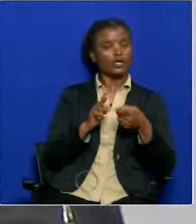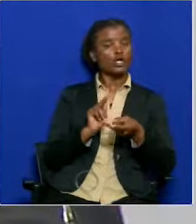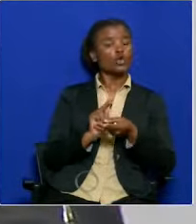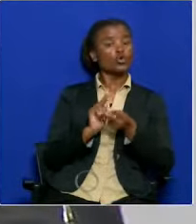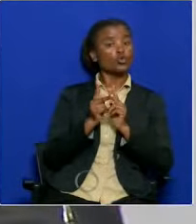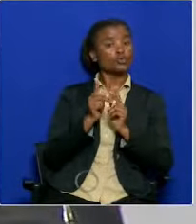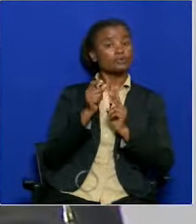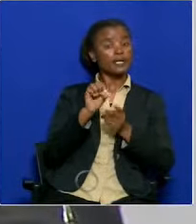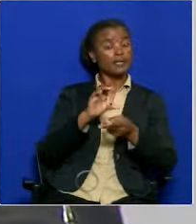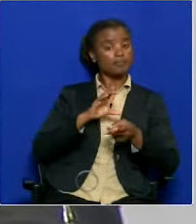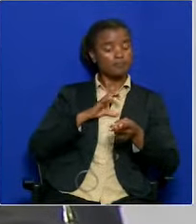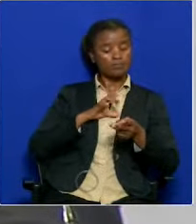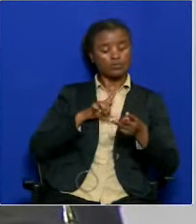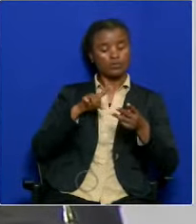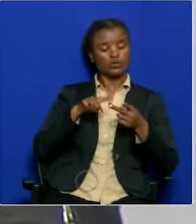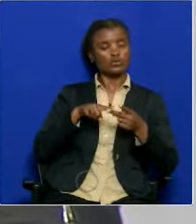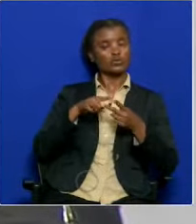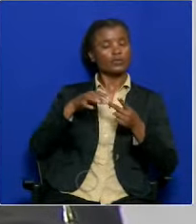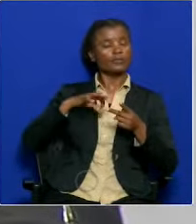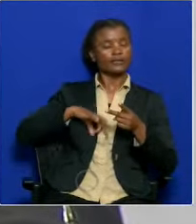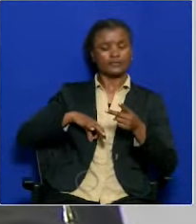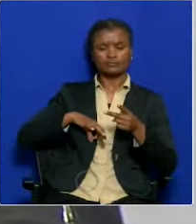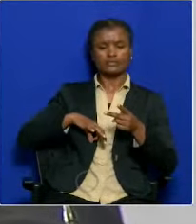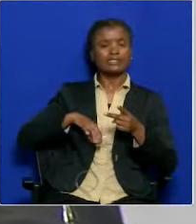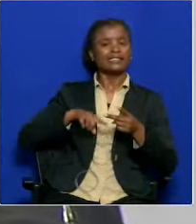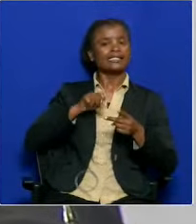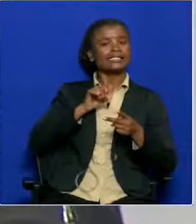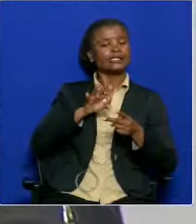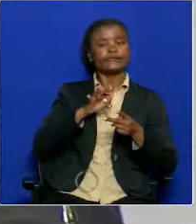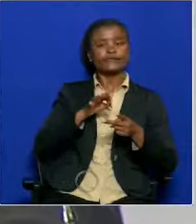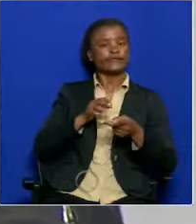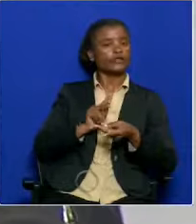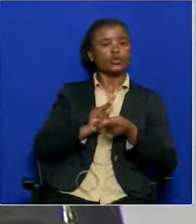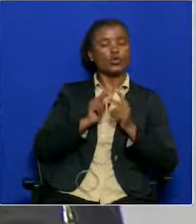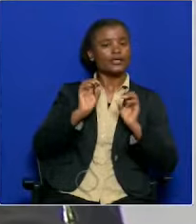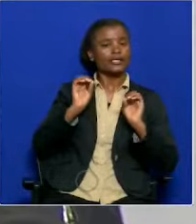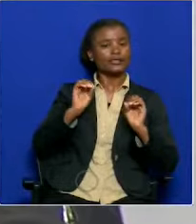if it's not a loan, it certainly was a benefit. Do you accept that?